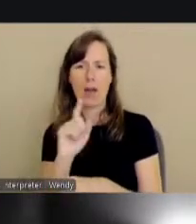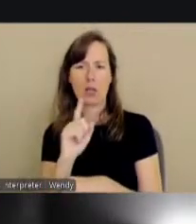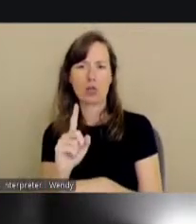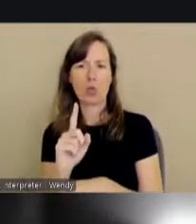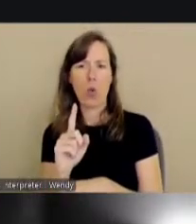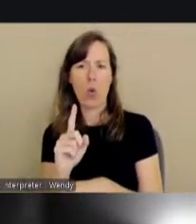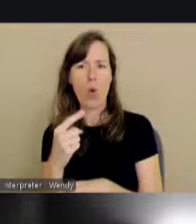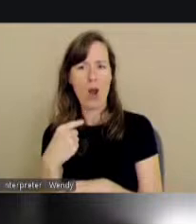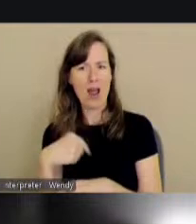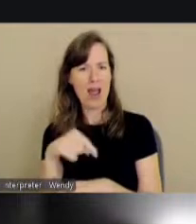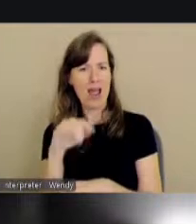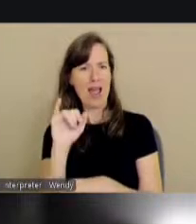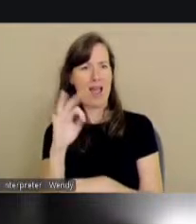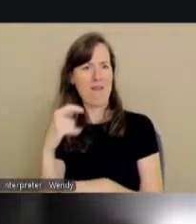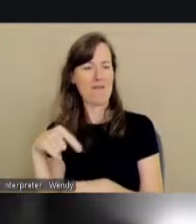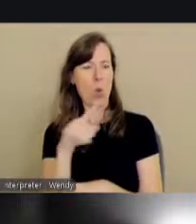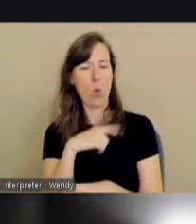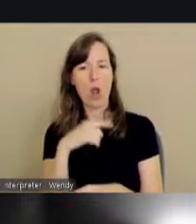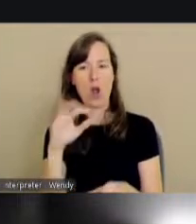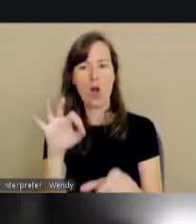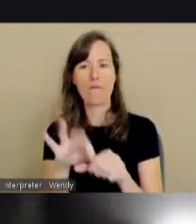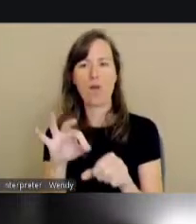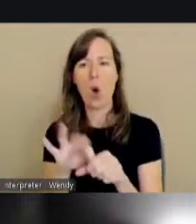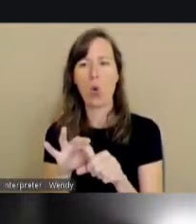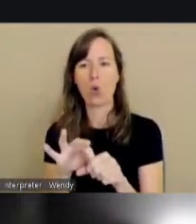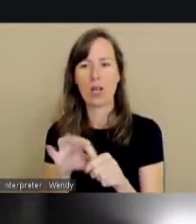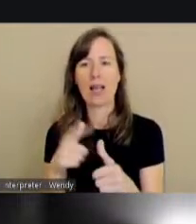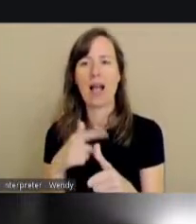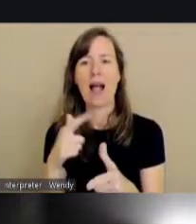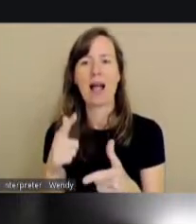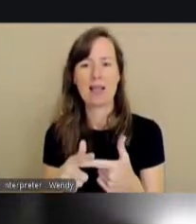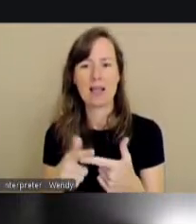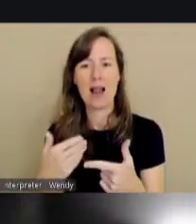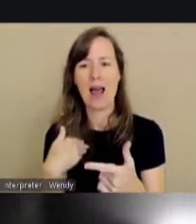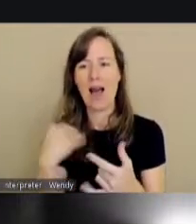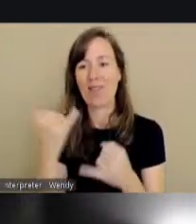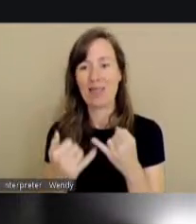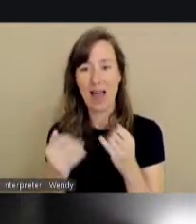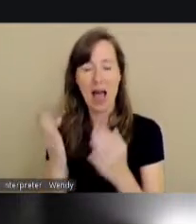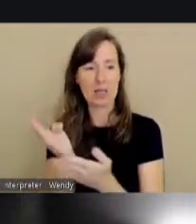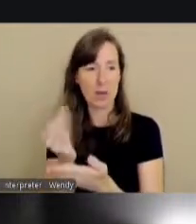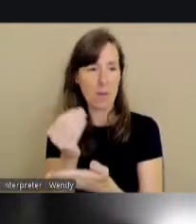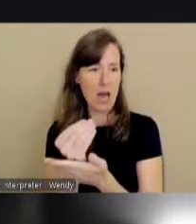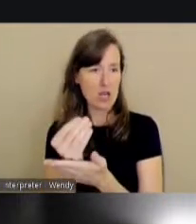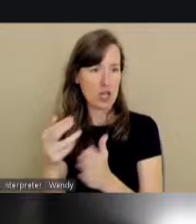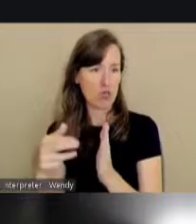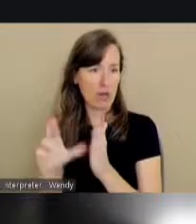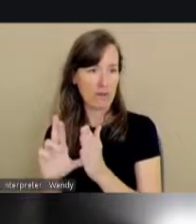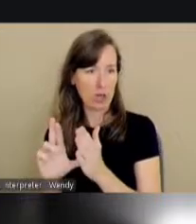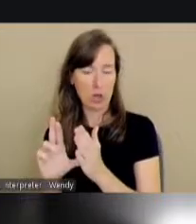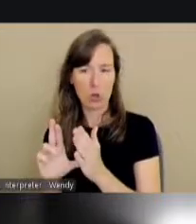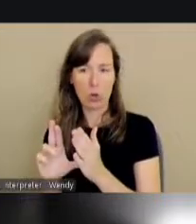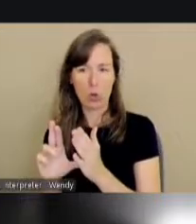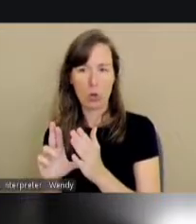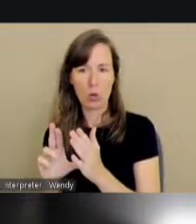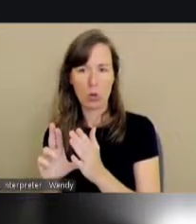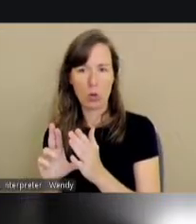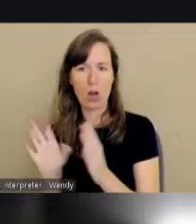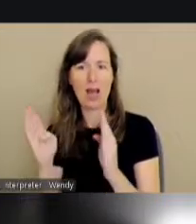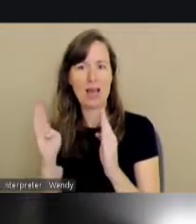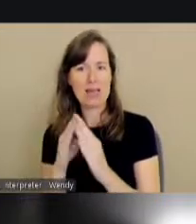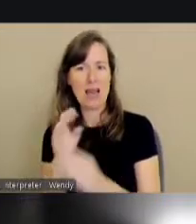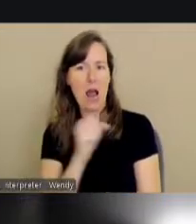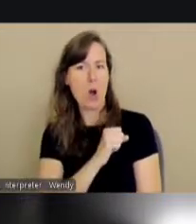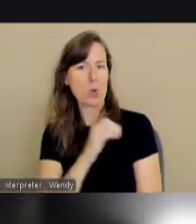because if we're voting and then having our last budget review, but town staff